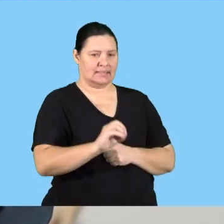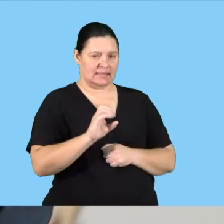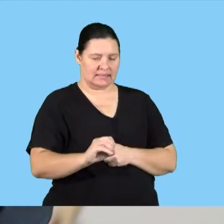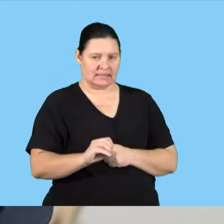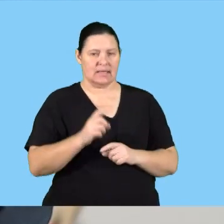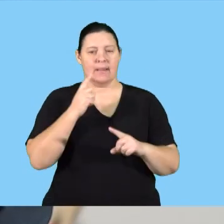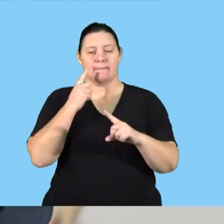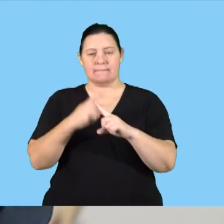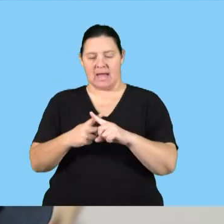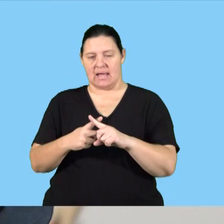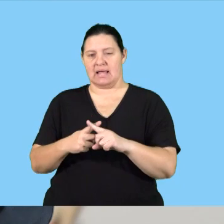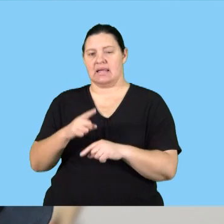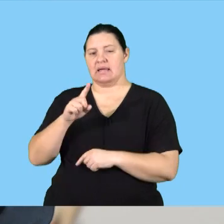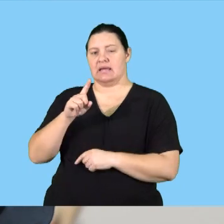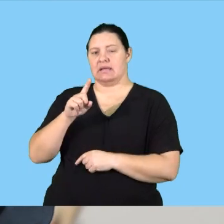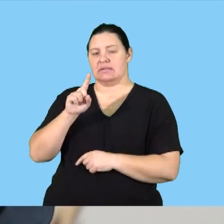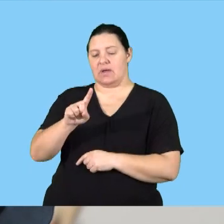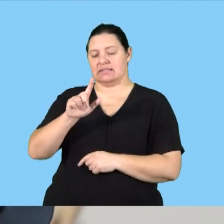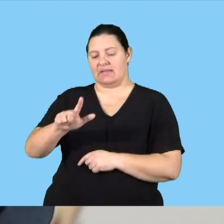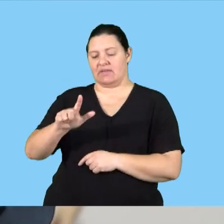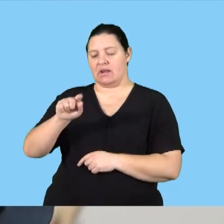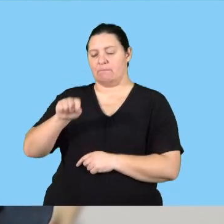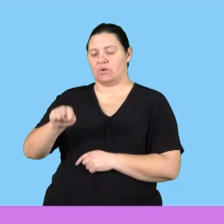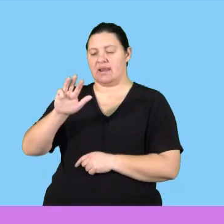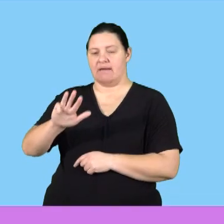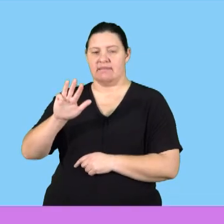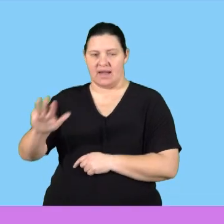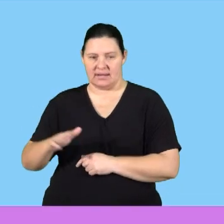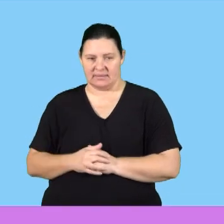by 100 multiplied by